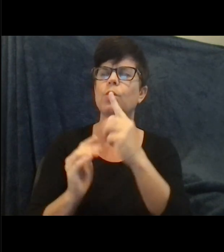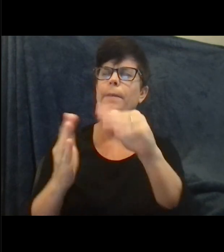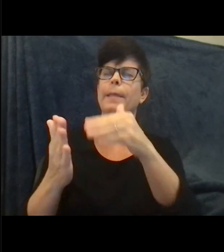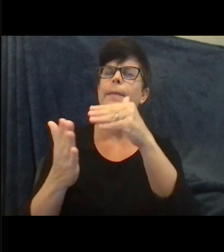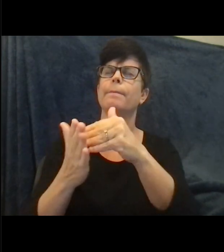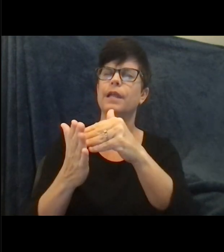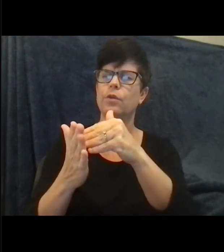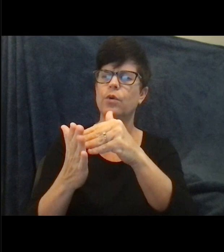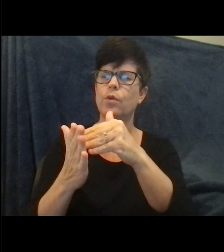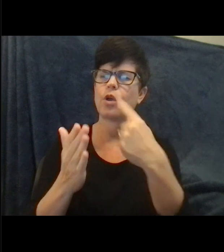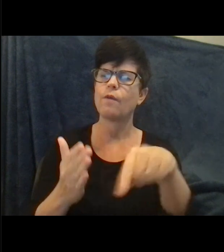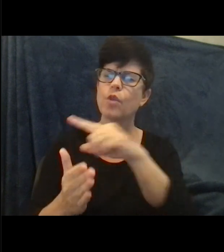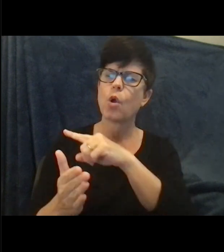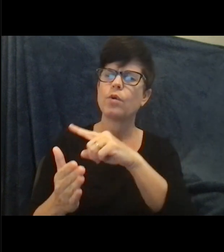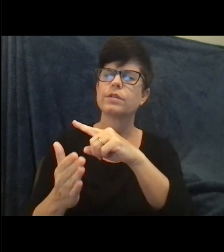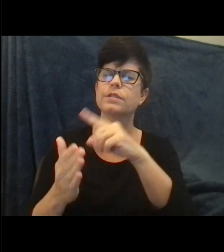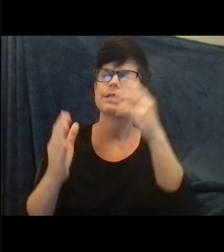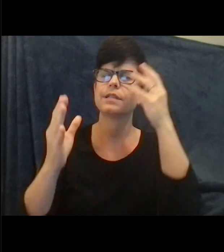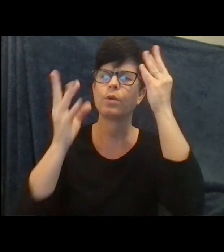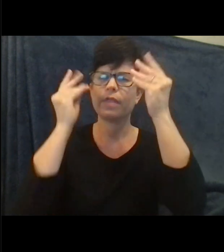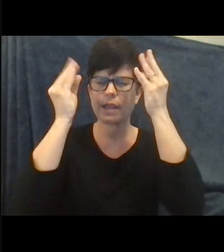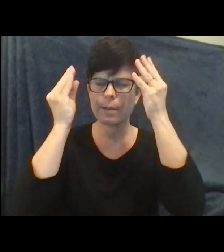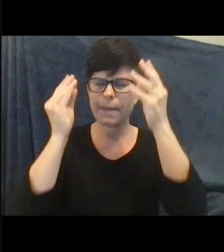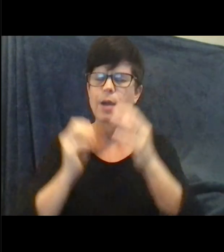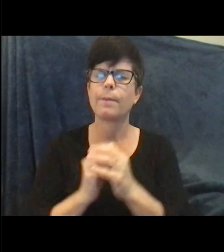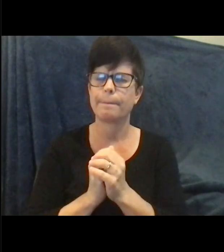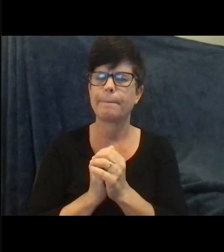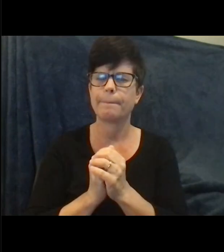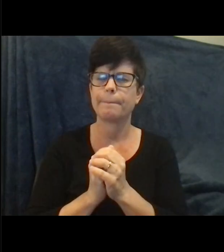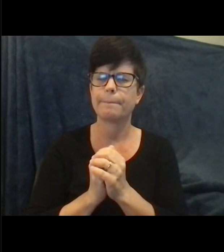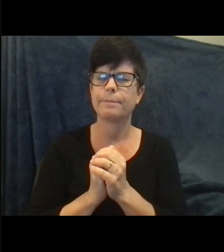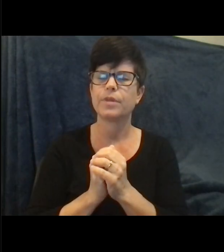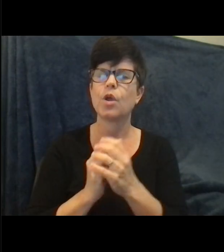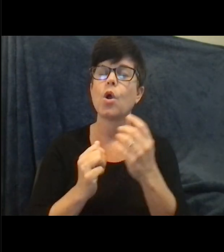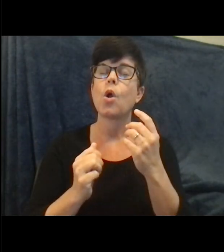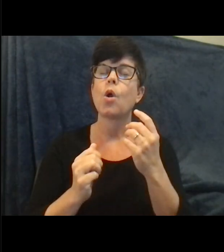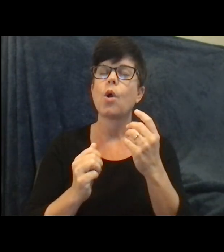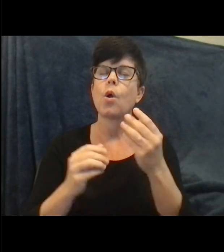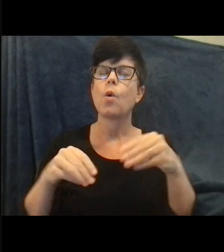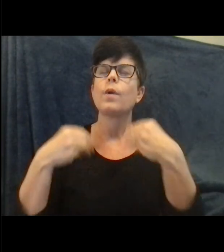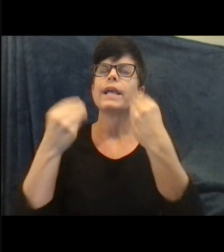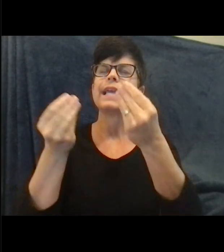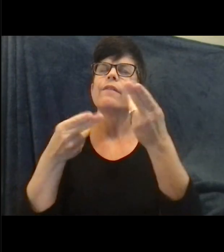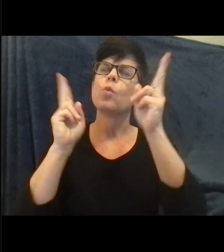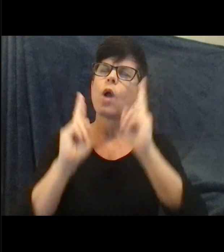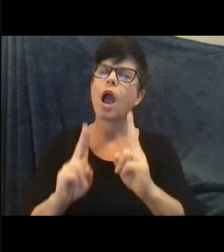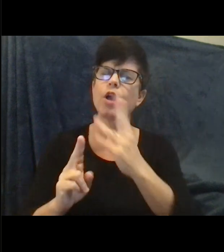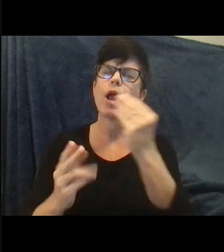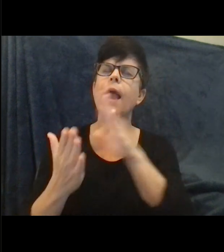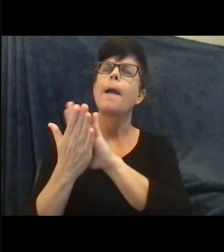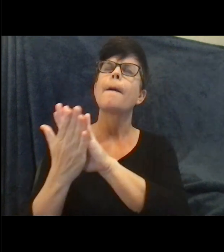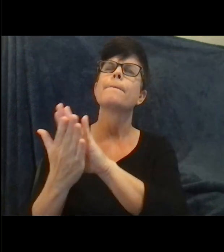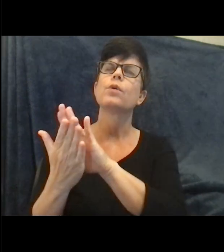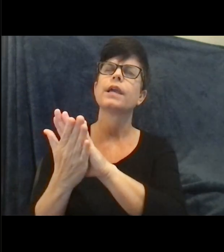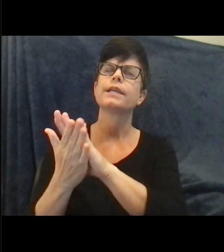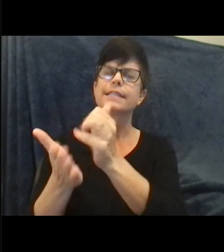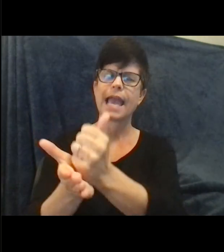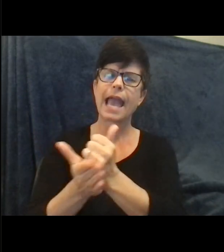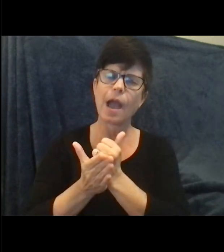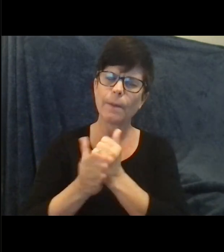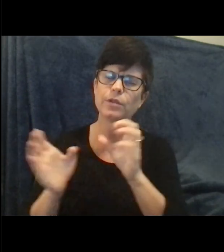that we are contemplating. Father, we give you all the honor and we give you all the praise. Help us to do the